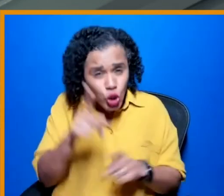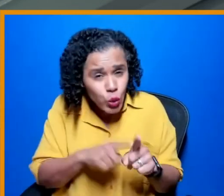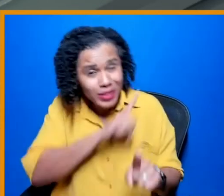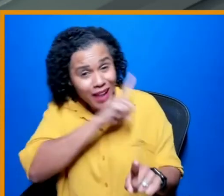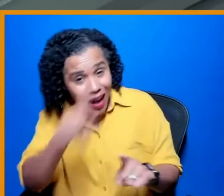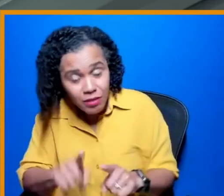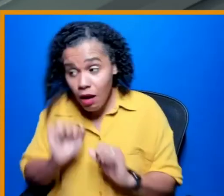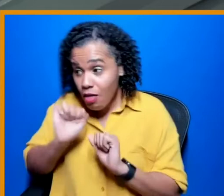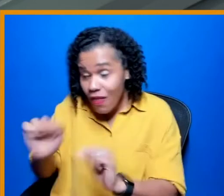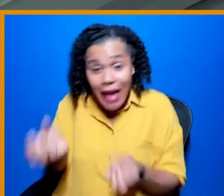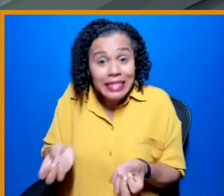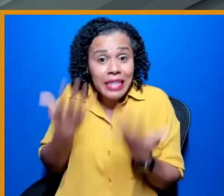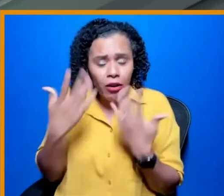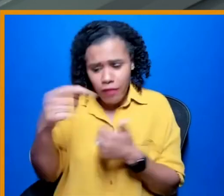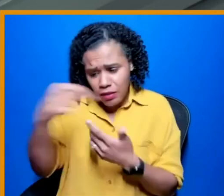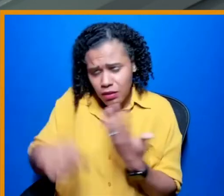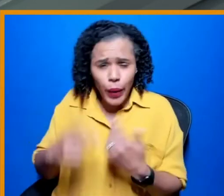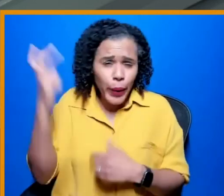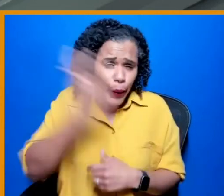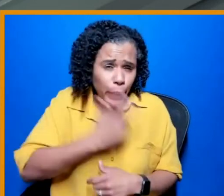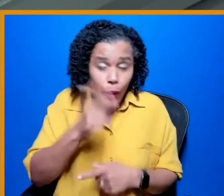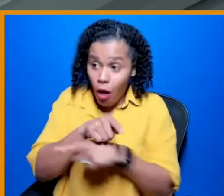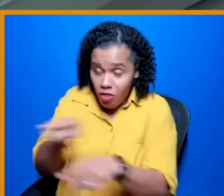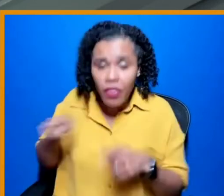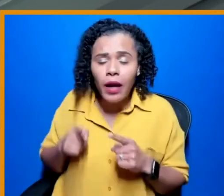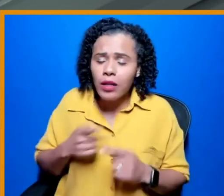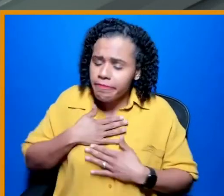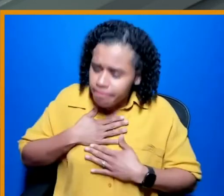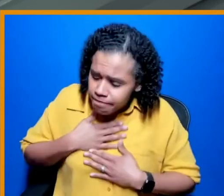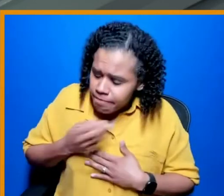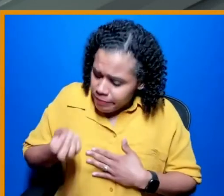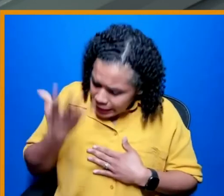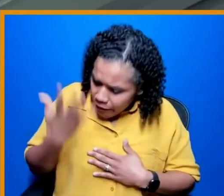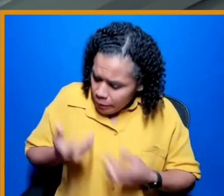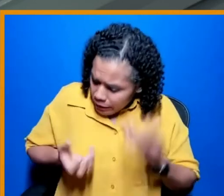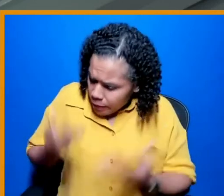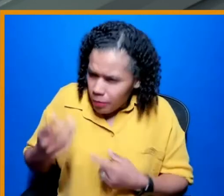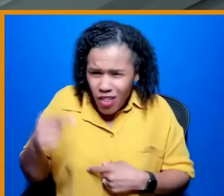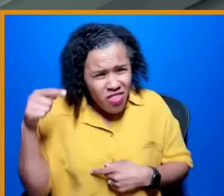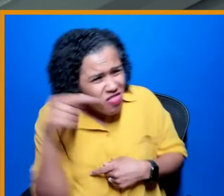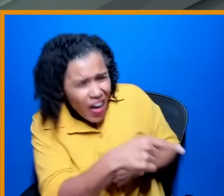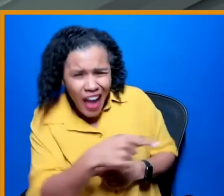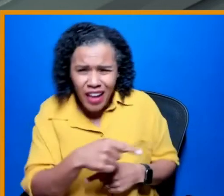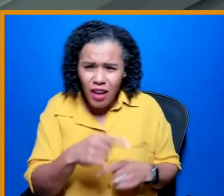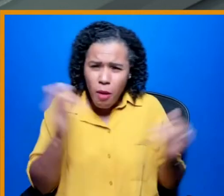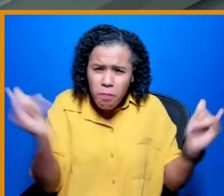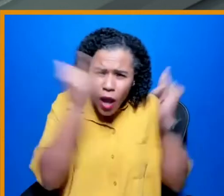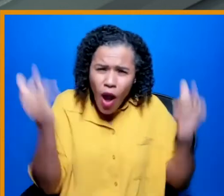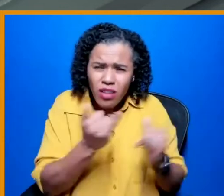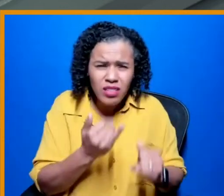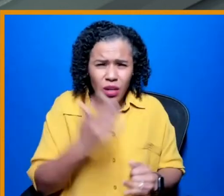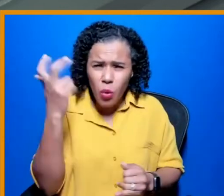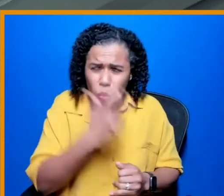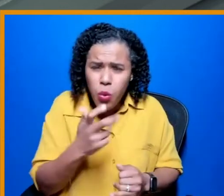stark. And whilst people were making those sacrifices, Downing Street partied. Unbelievably, the first response of the government seemed to be to